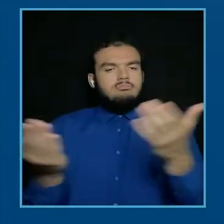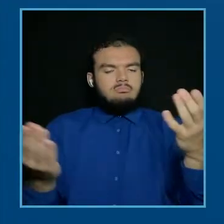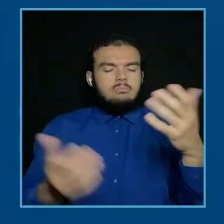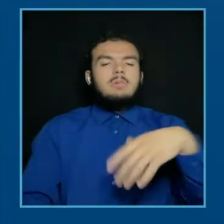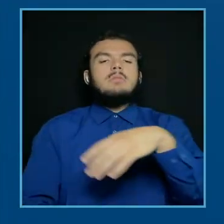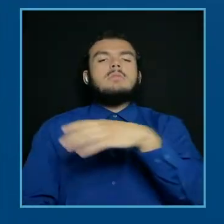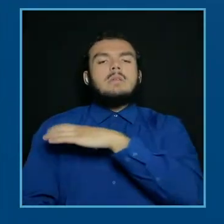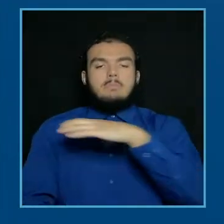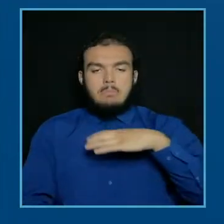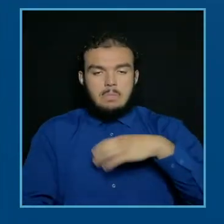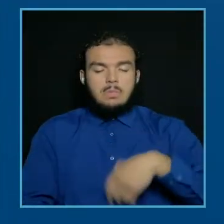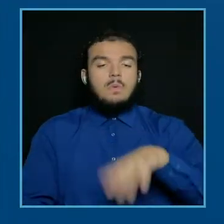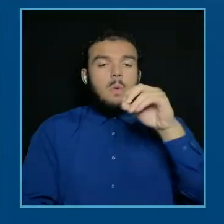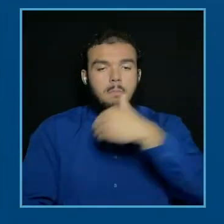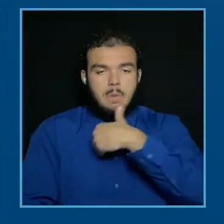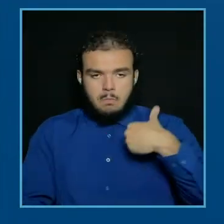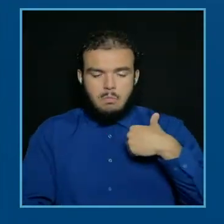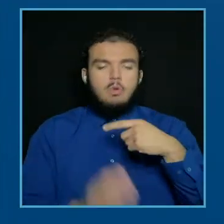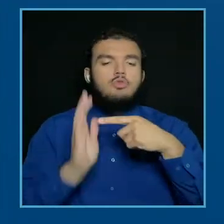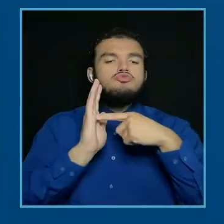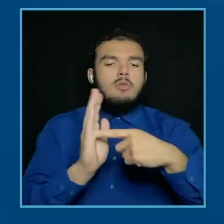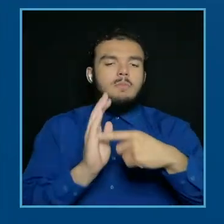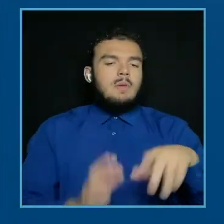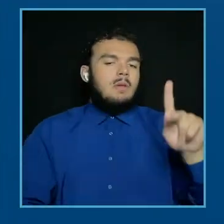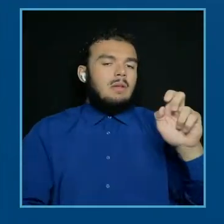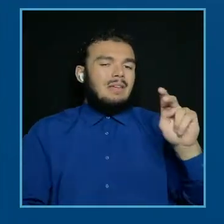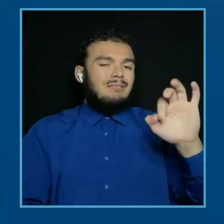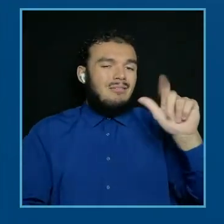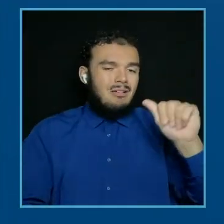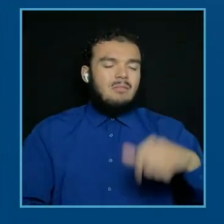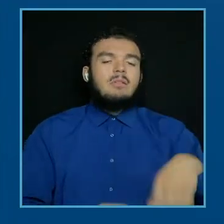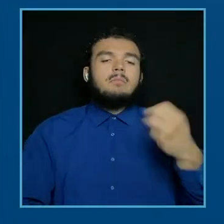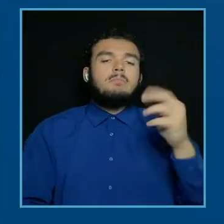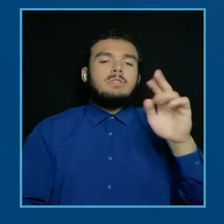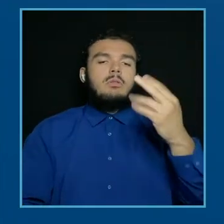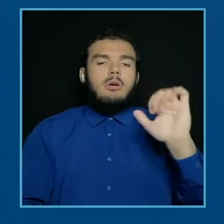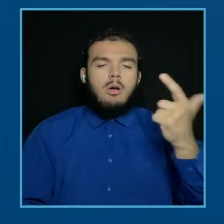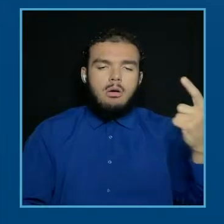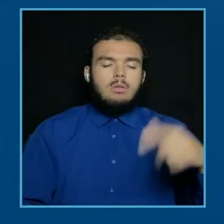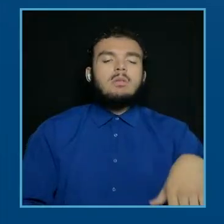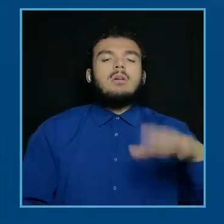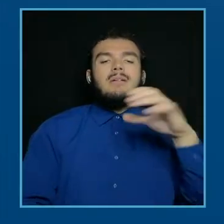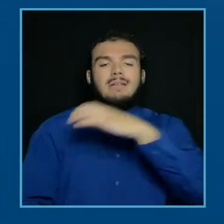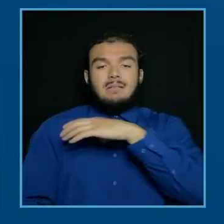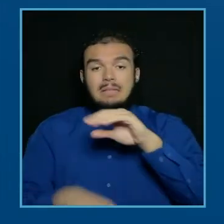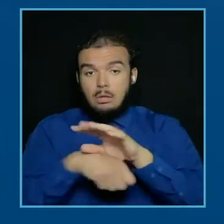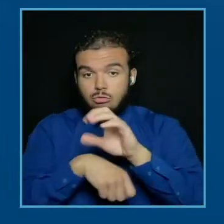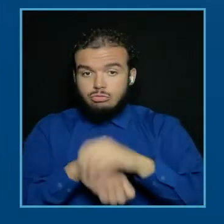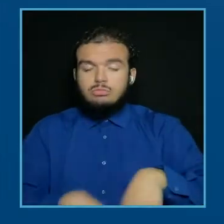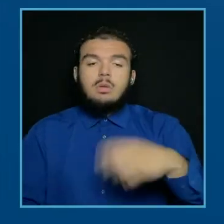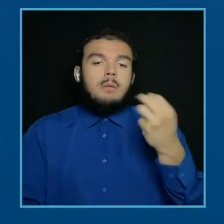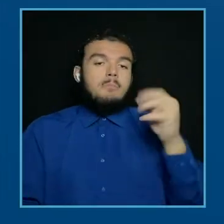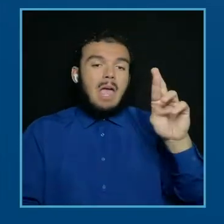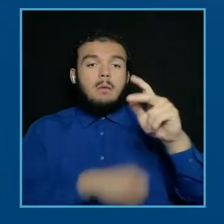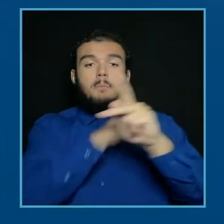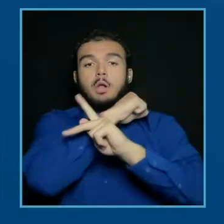committee members, Representative Kenyatta, Mr. Hogg, counsel, Madam Parliamentarian,